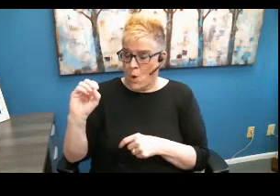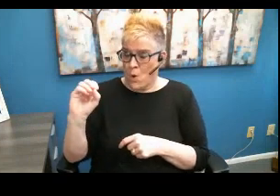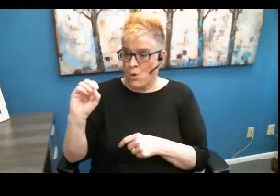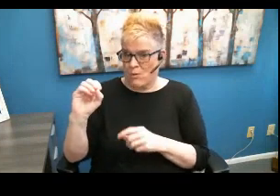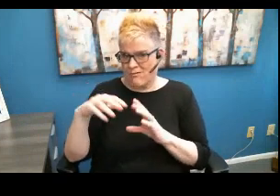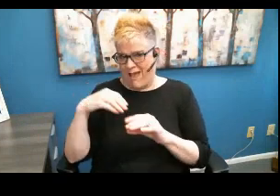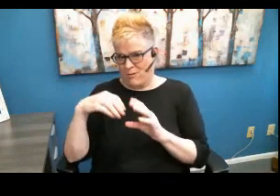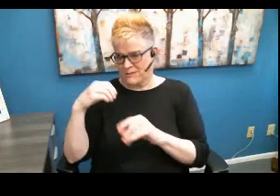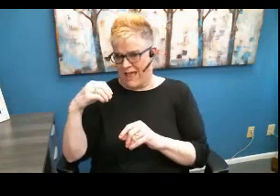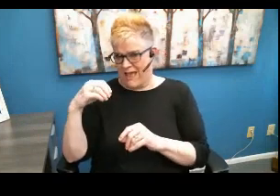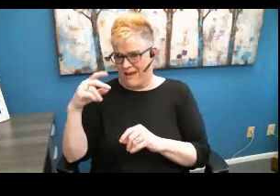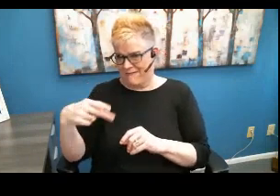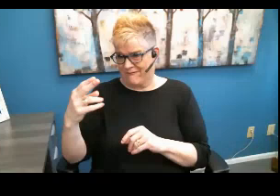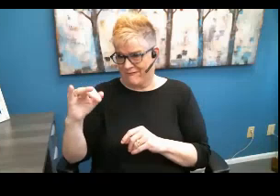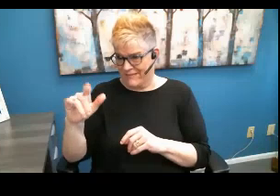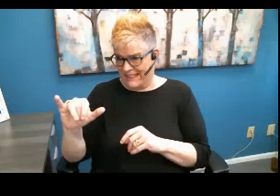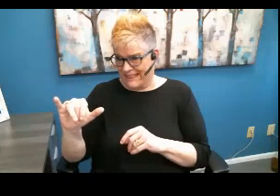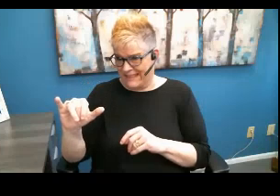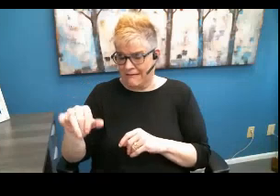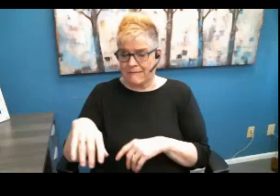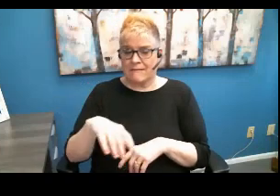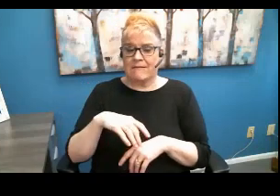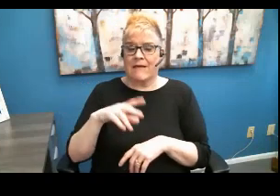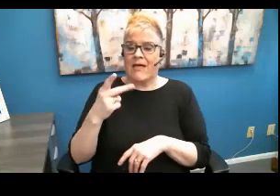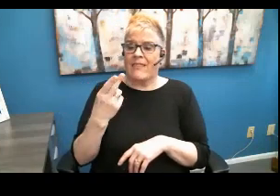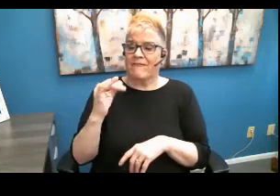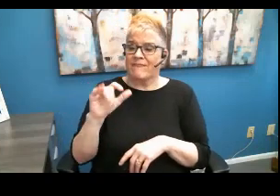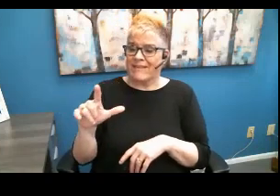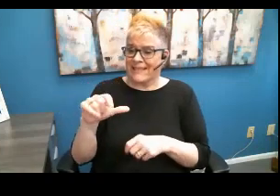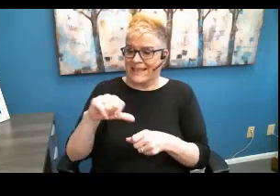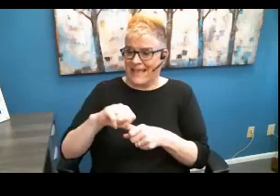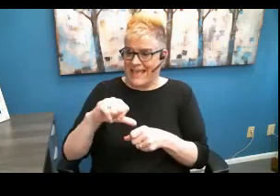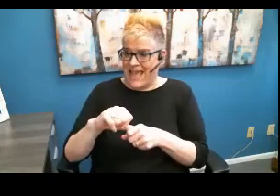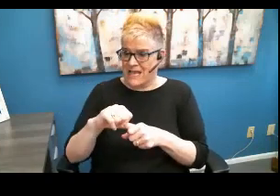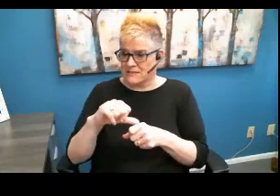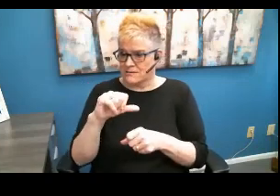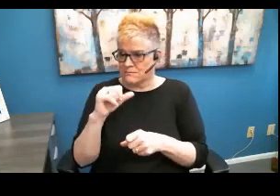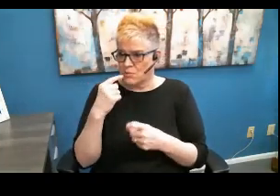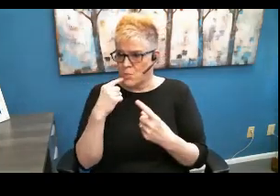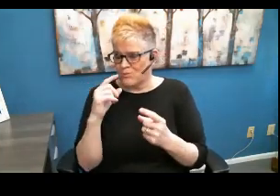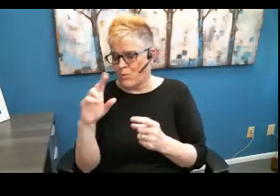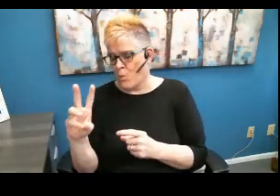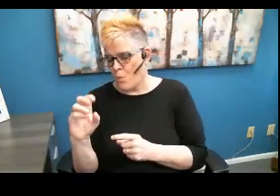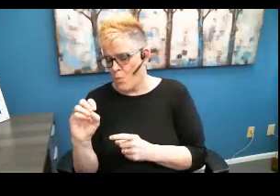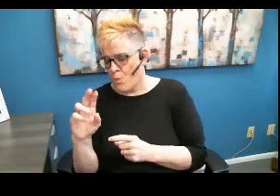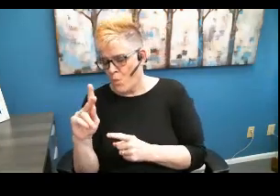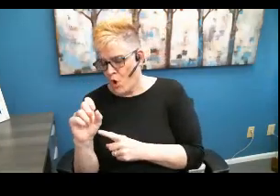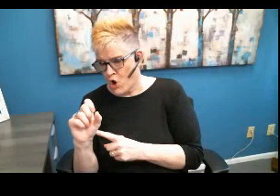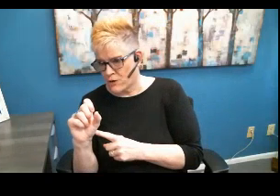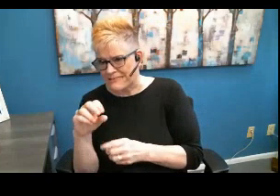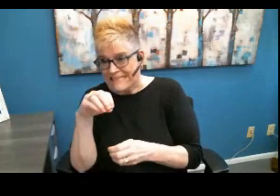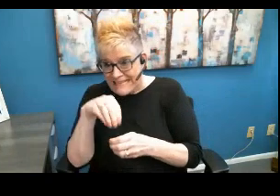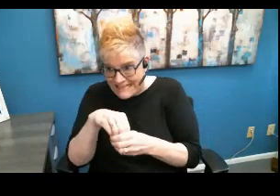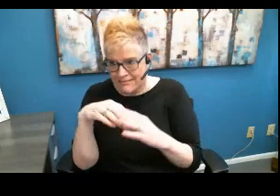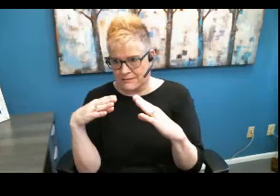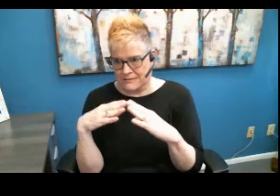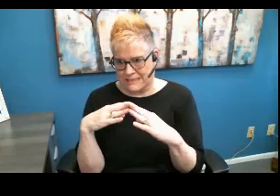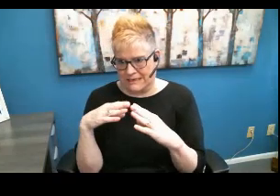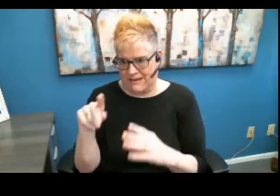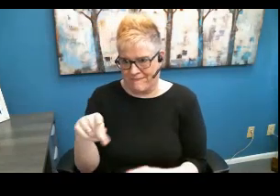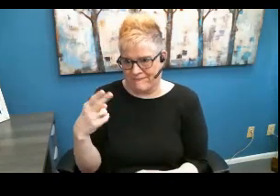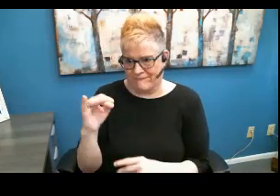of Philadelphia, and then Philadelphia Gas Works, which is in the city of Philadelphia. So those